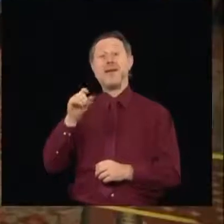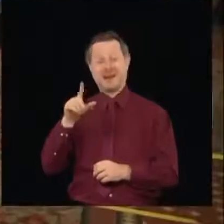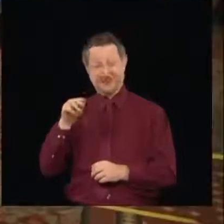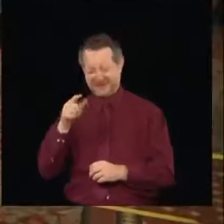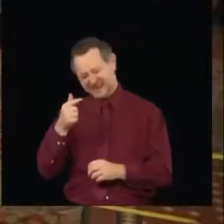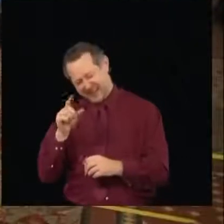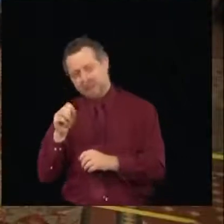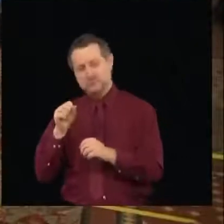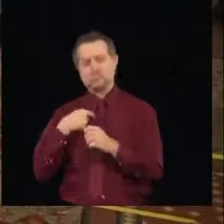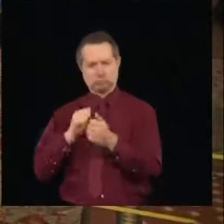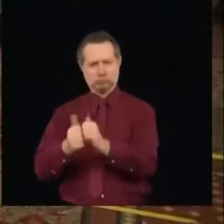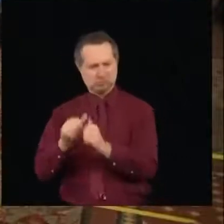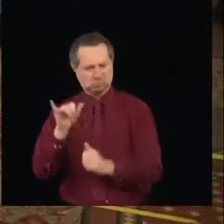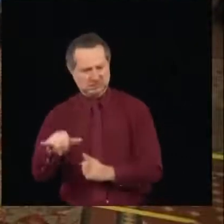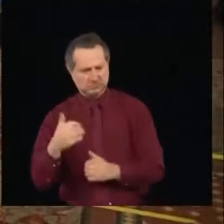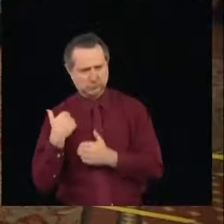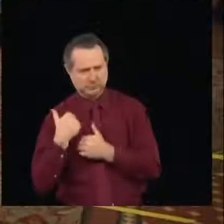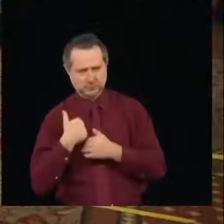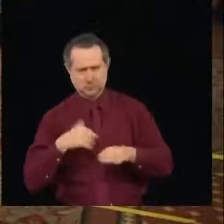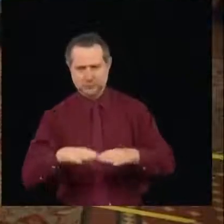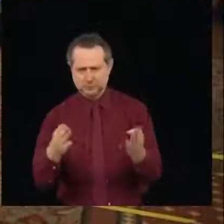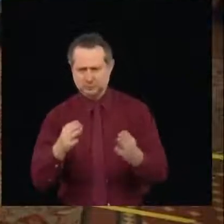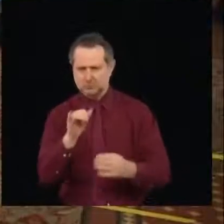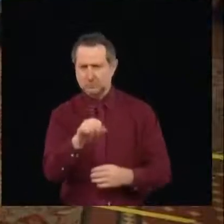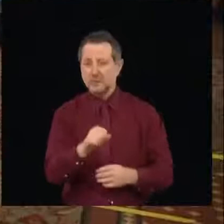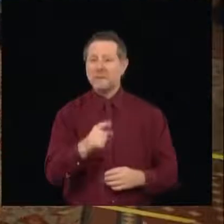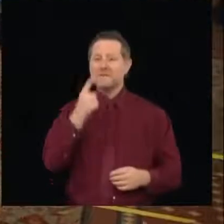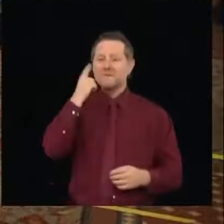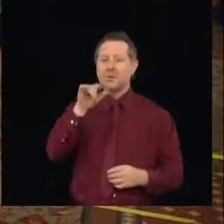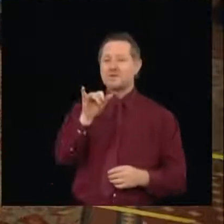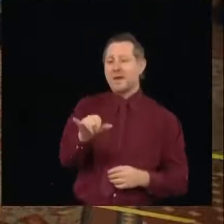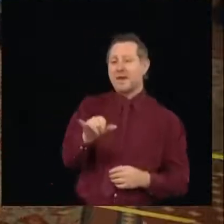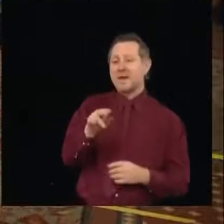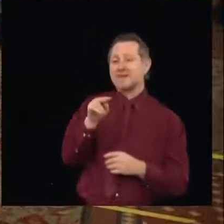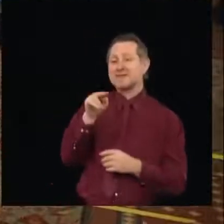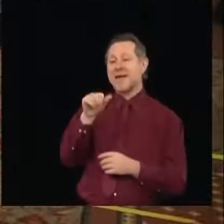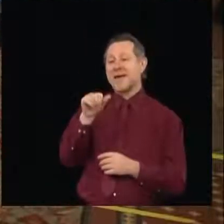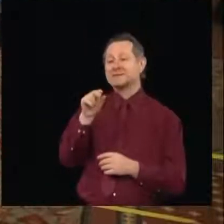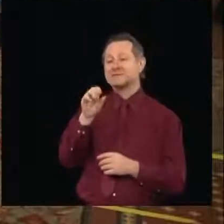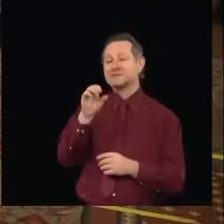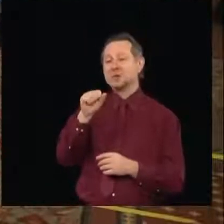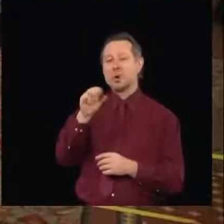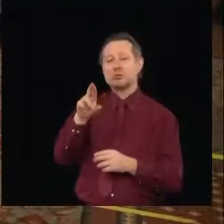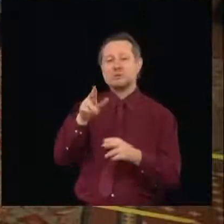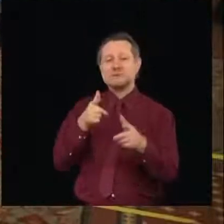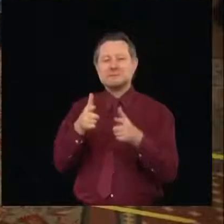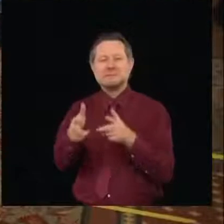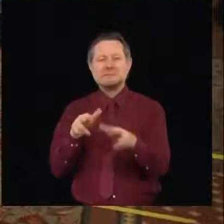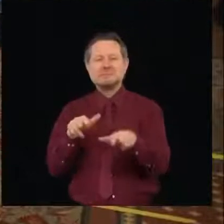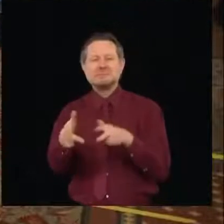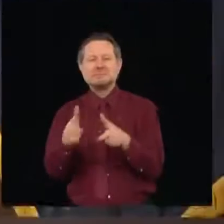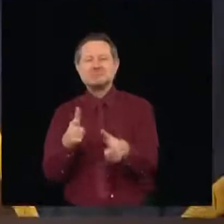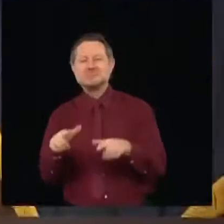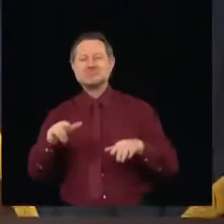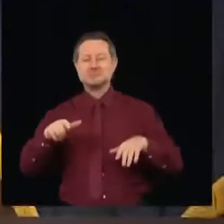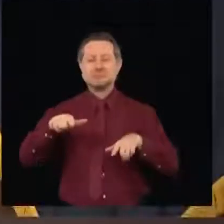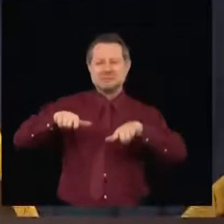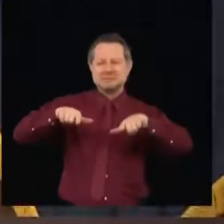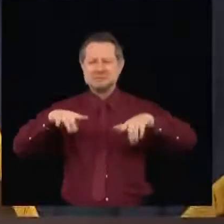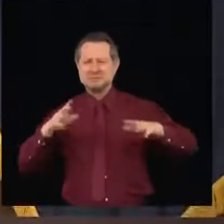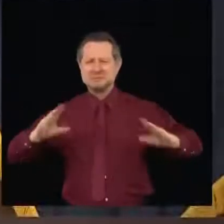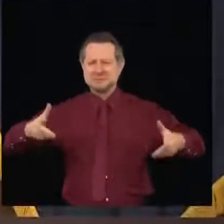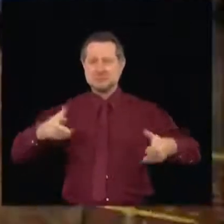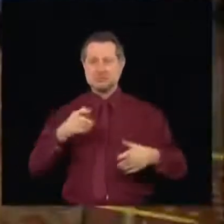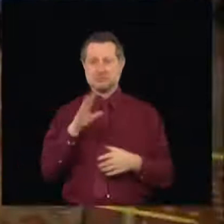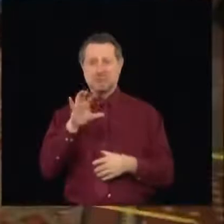you opening it? Is this just for the NASCAR race in August? Is this all racing? What is exactly happening at Watkins Glen? I don't know exactly. Do you guys know,